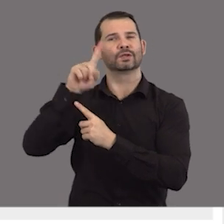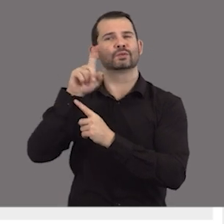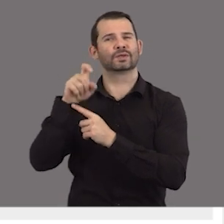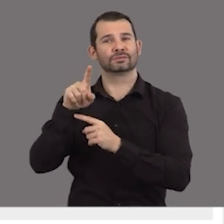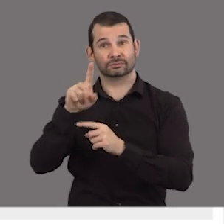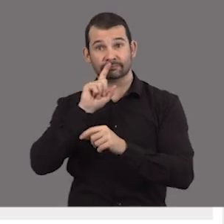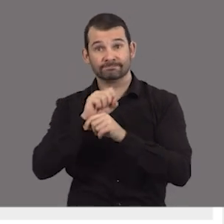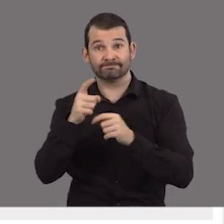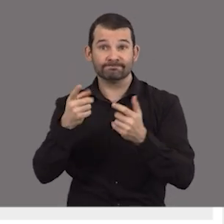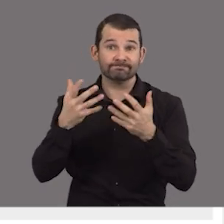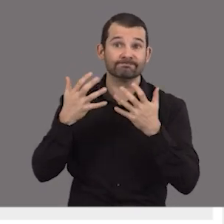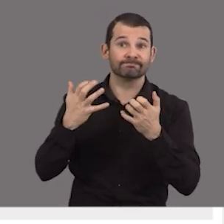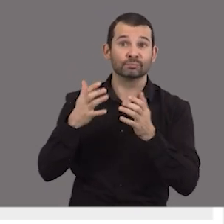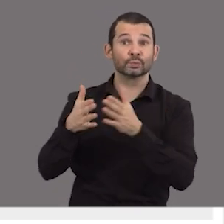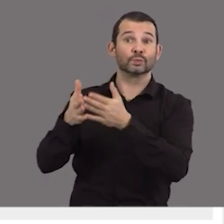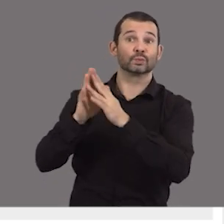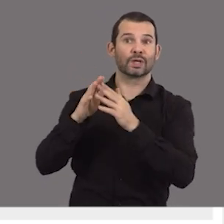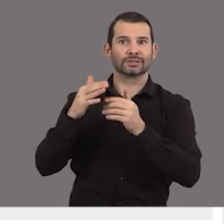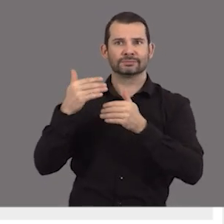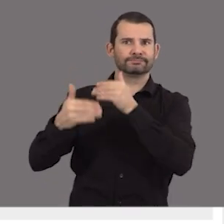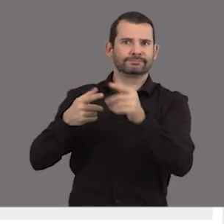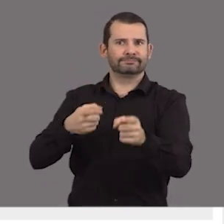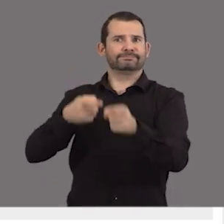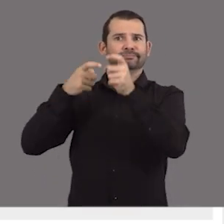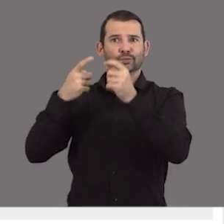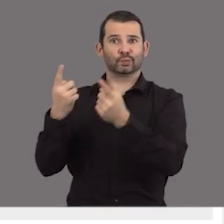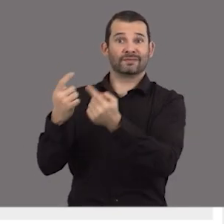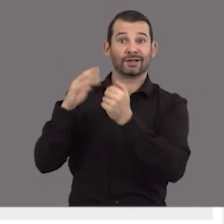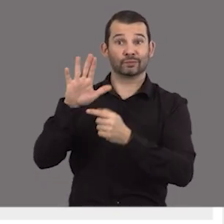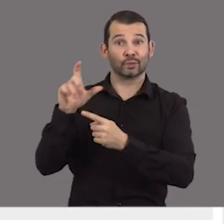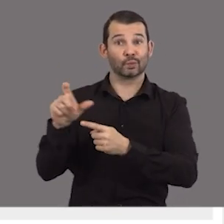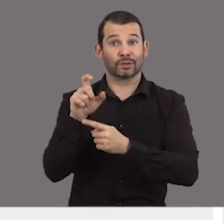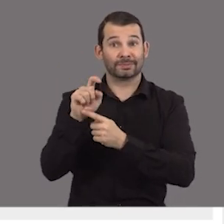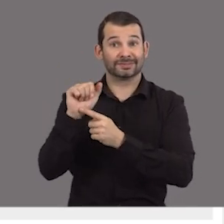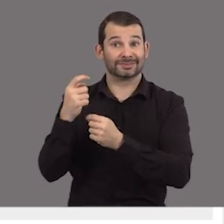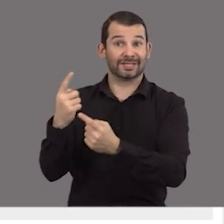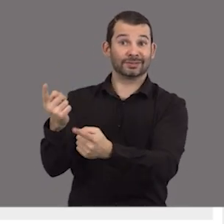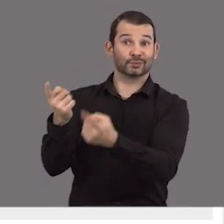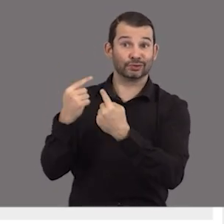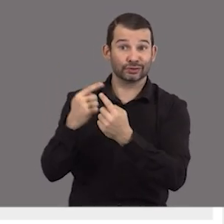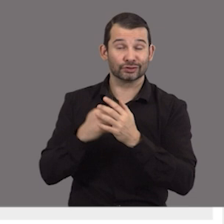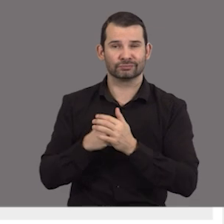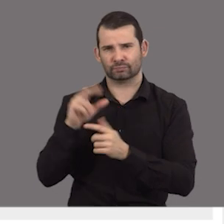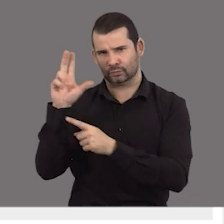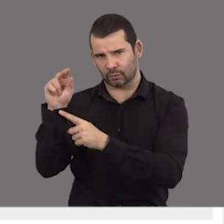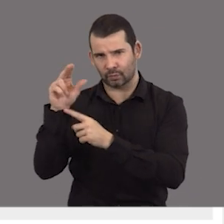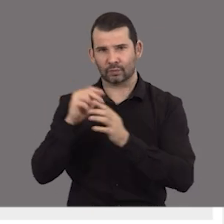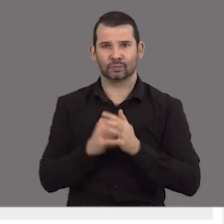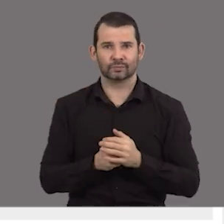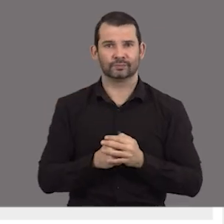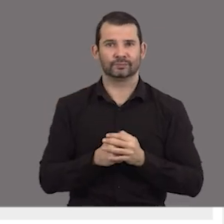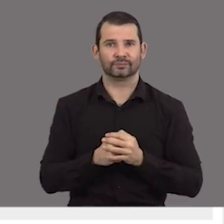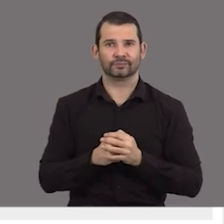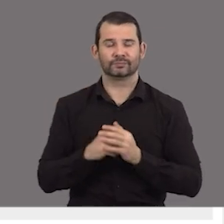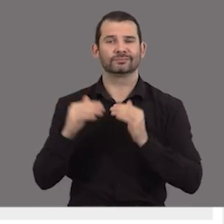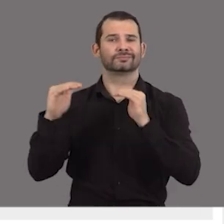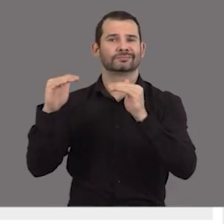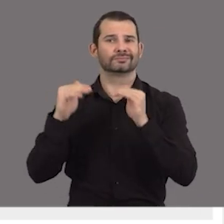Answer no to the question, do you wish to request an accelerated refund on your Quebec return?